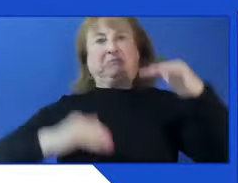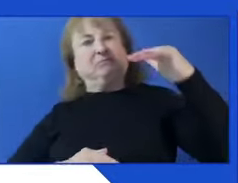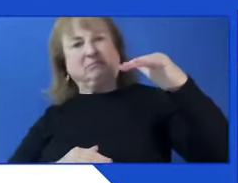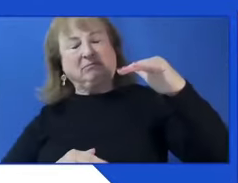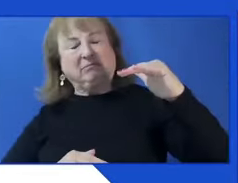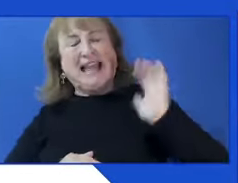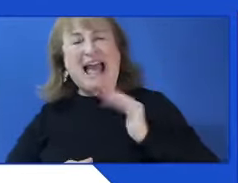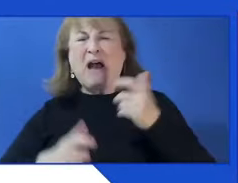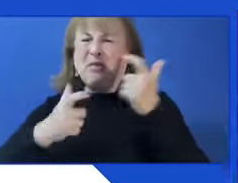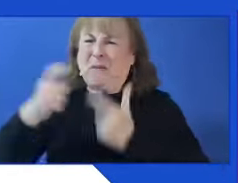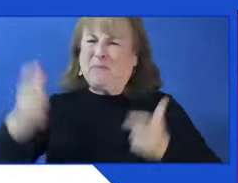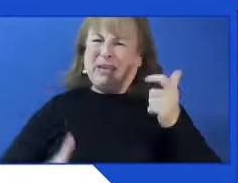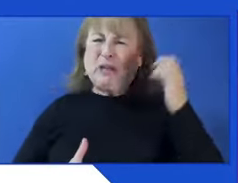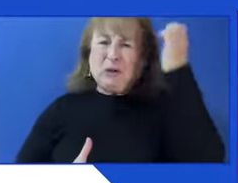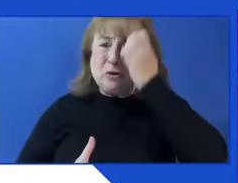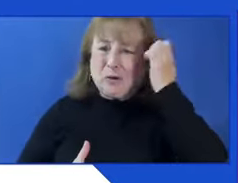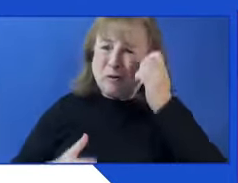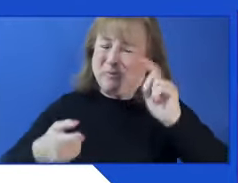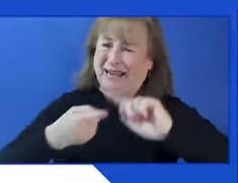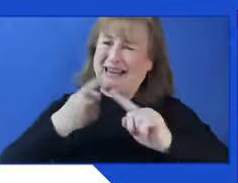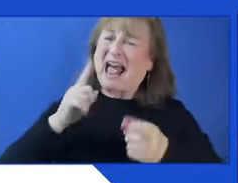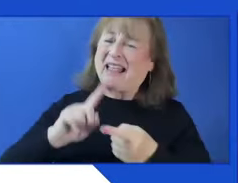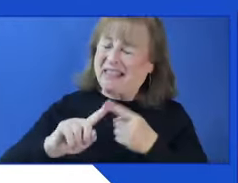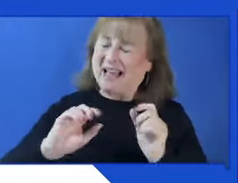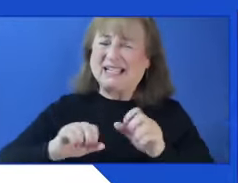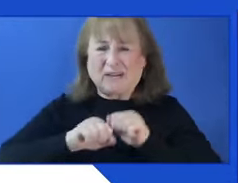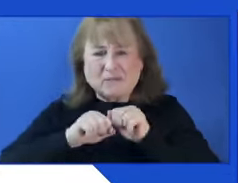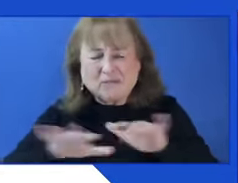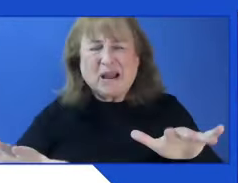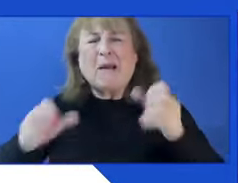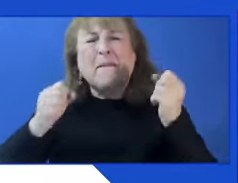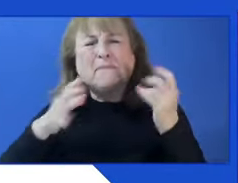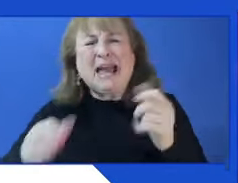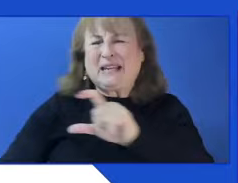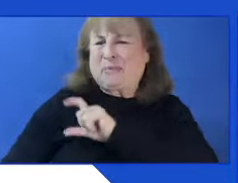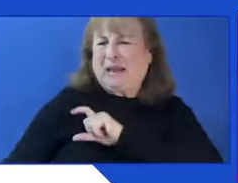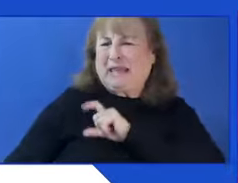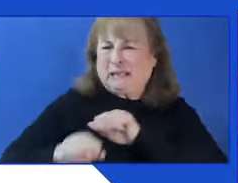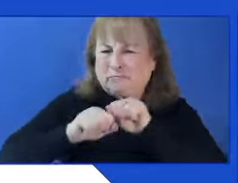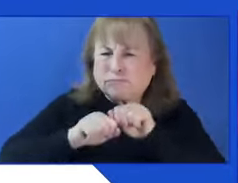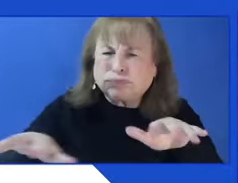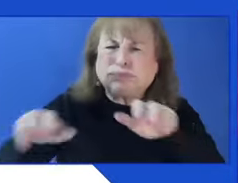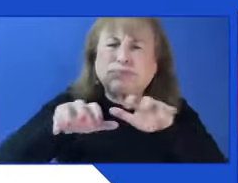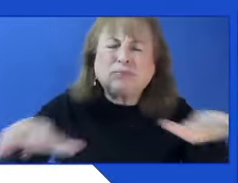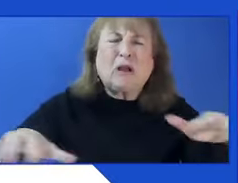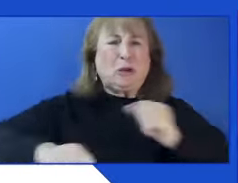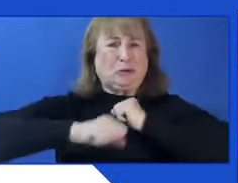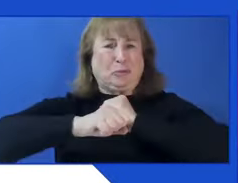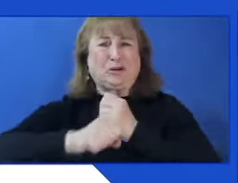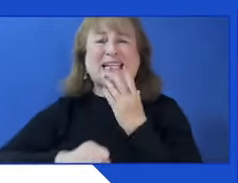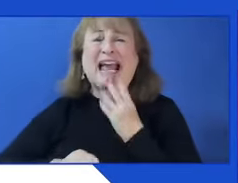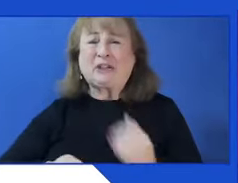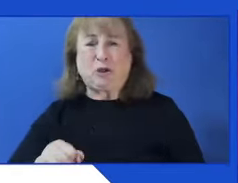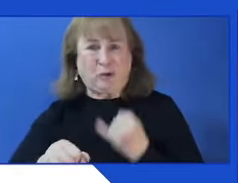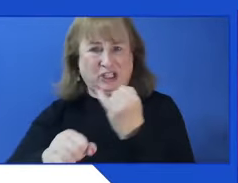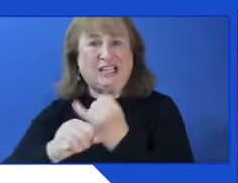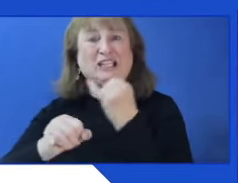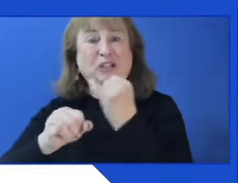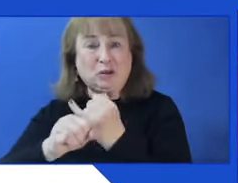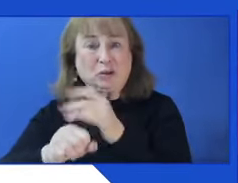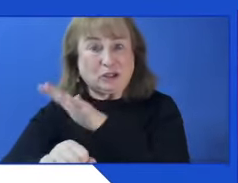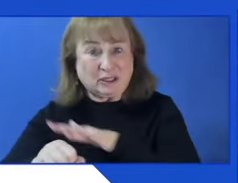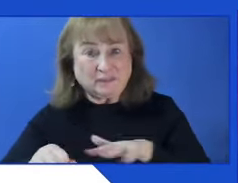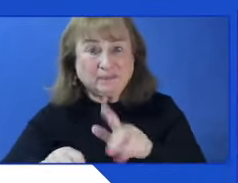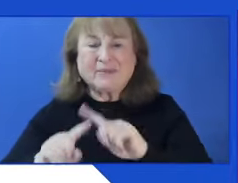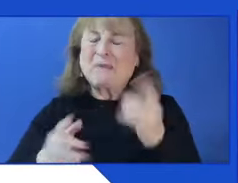major European allies have deployed legions of police officers to protect Jewish institutions. But there